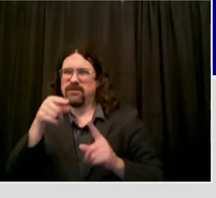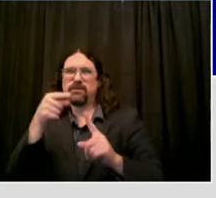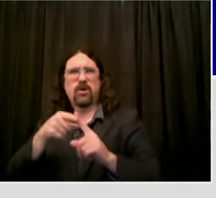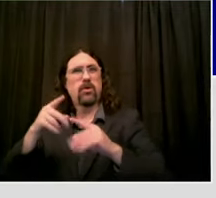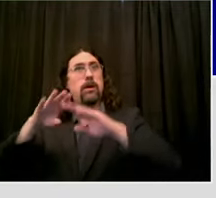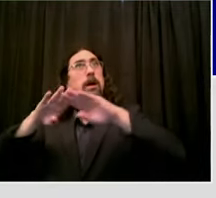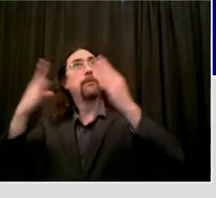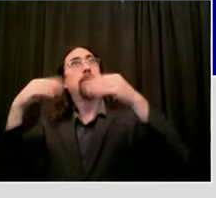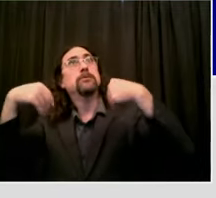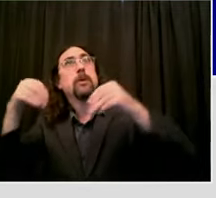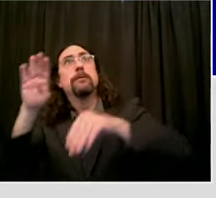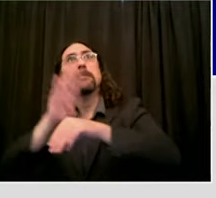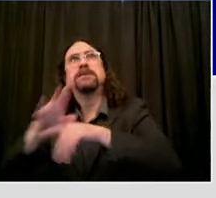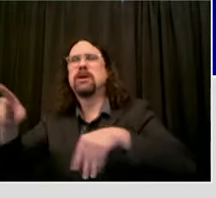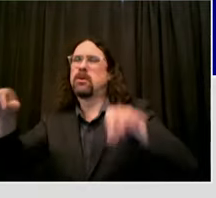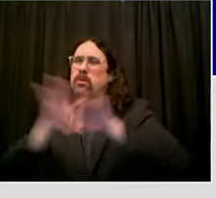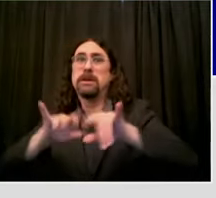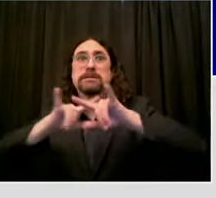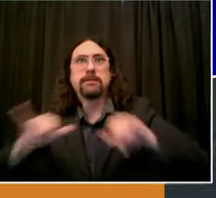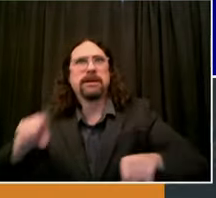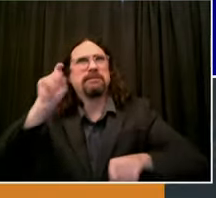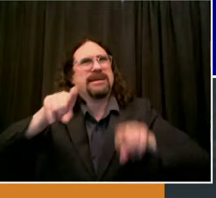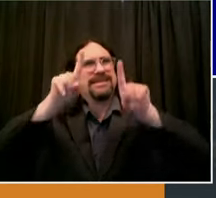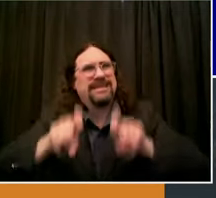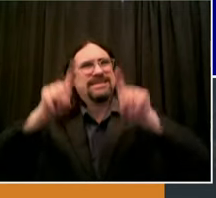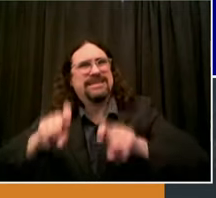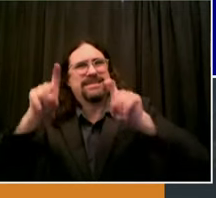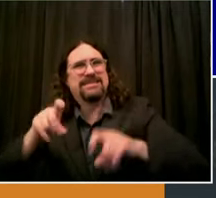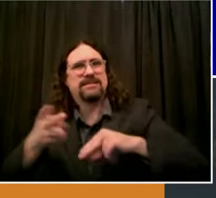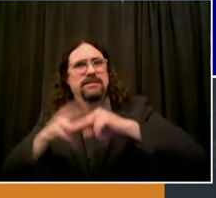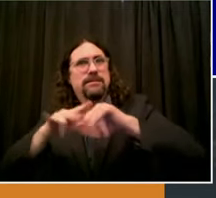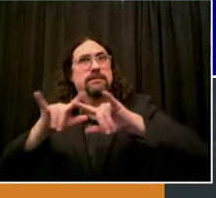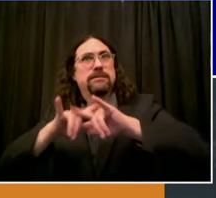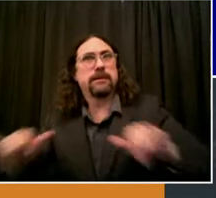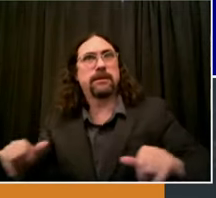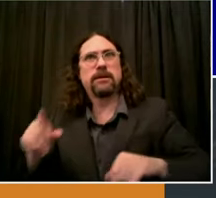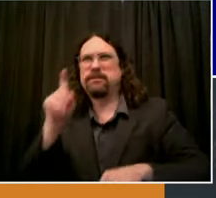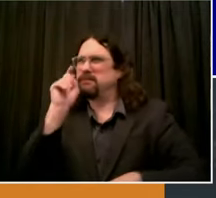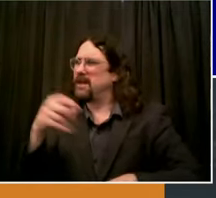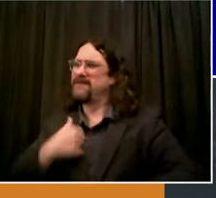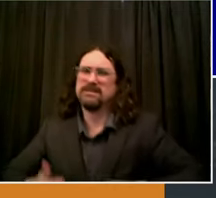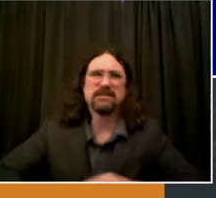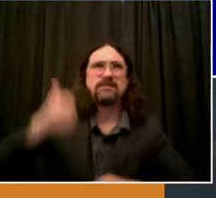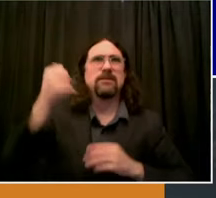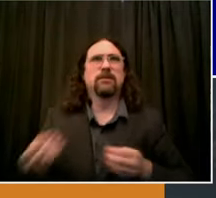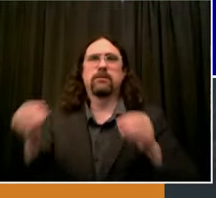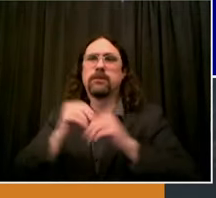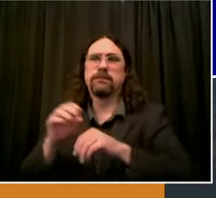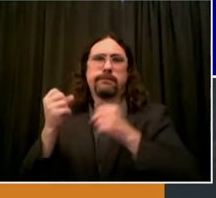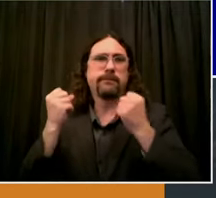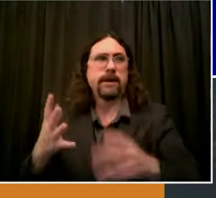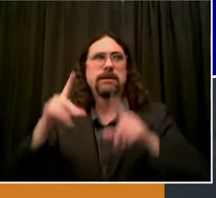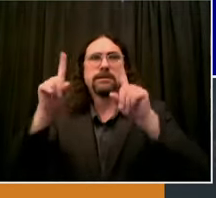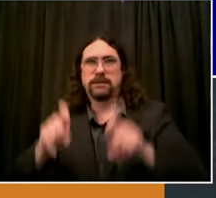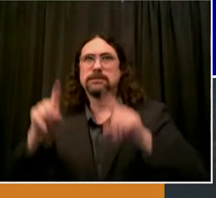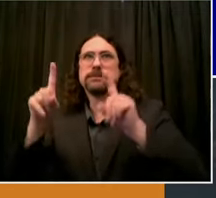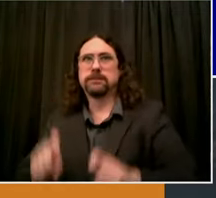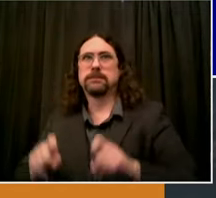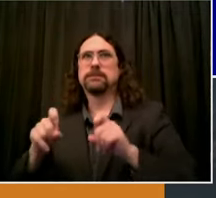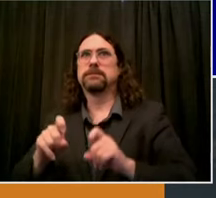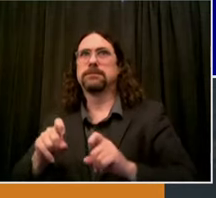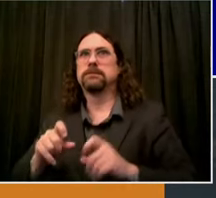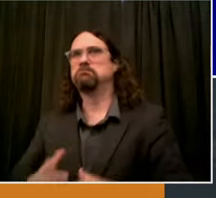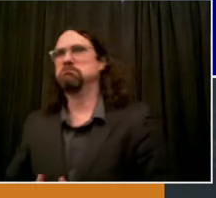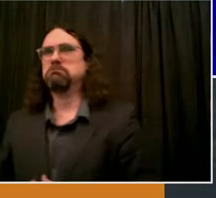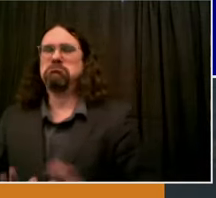we announced we're now going to a stance where testing will be available. It's still not in the number we want it to be by any stretch of the